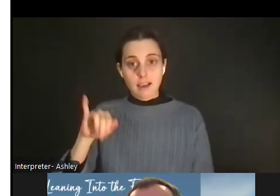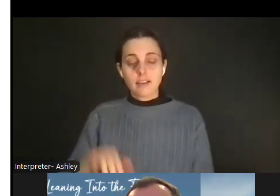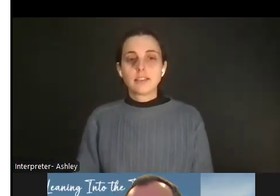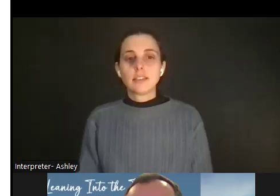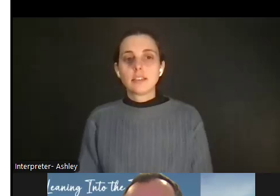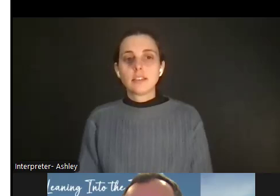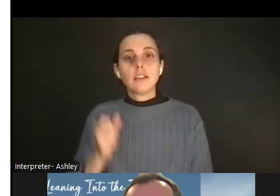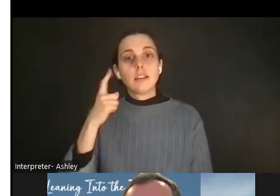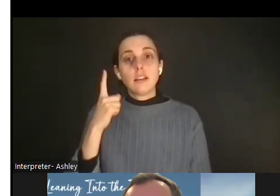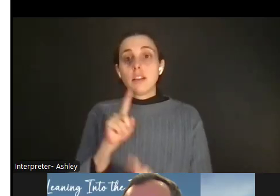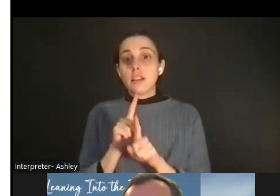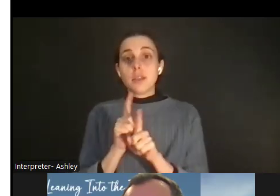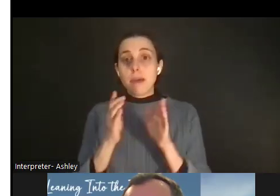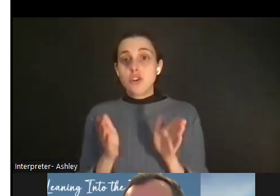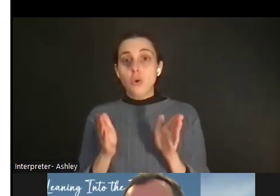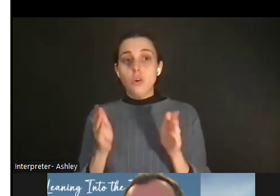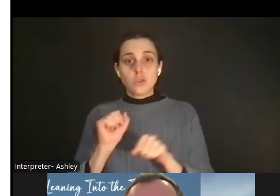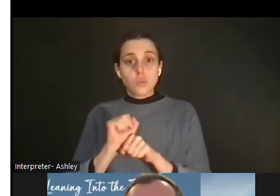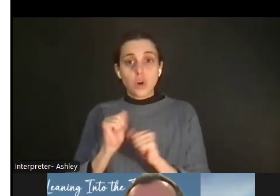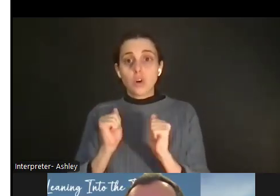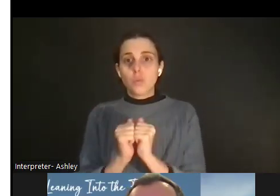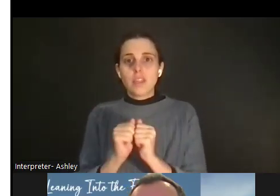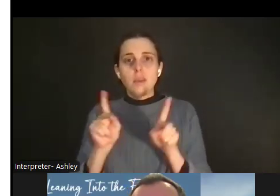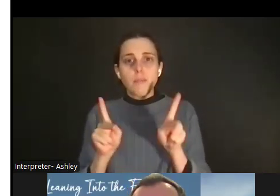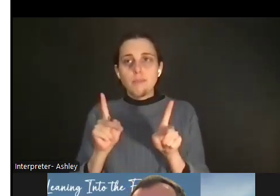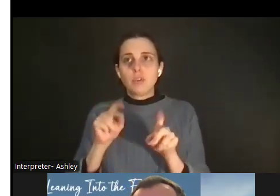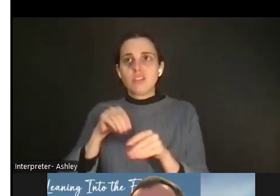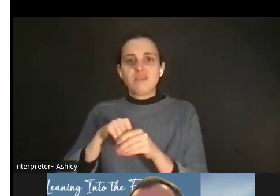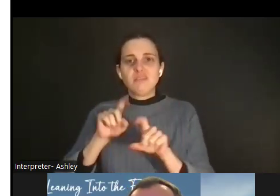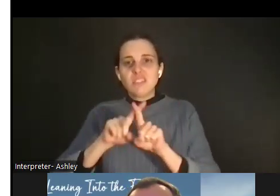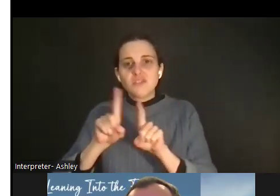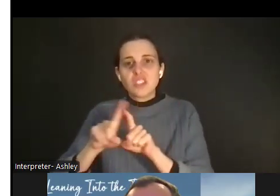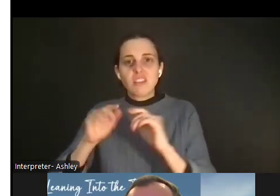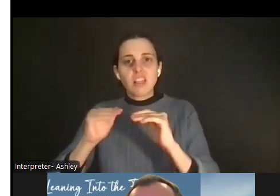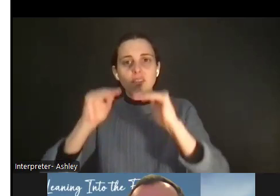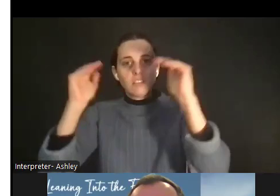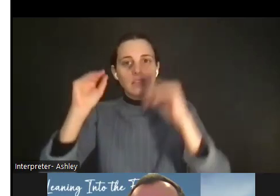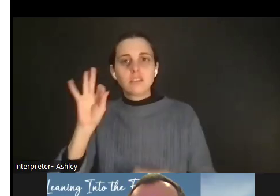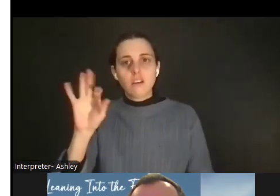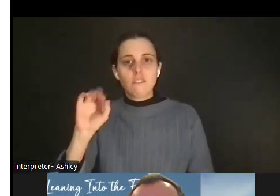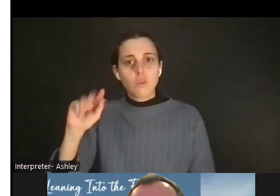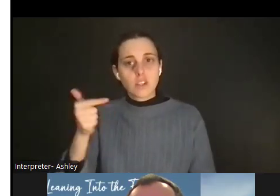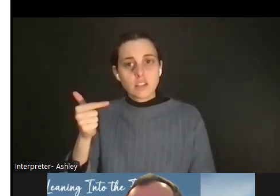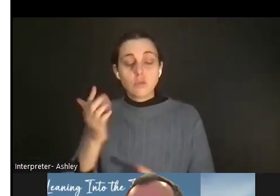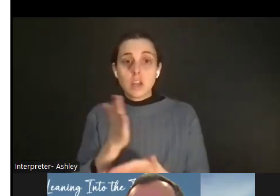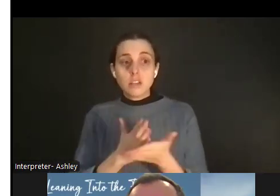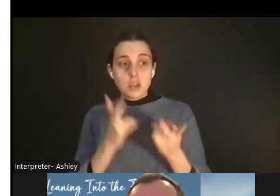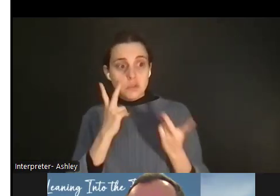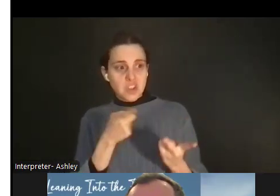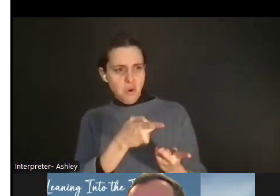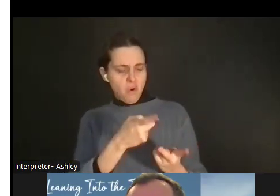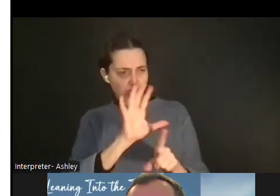of the organizations. So they might see a great process improvement that's bearing great results